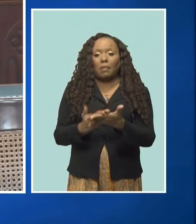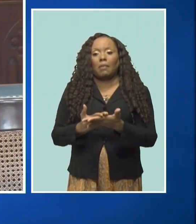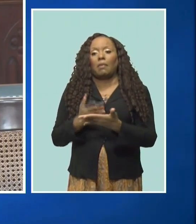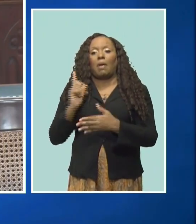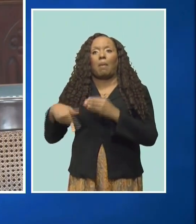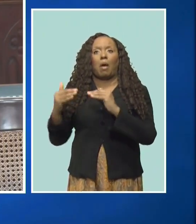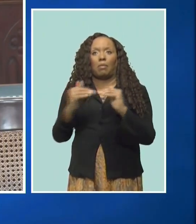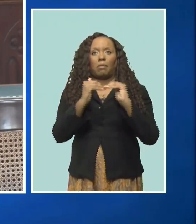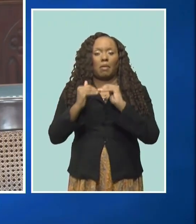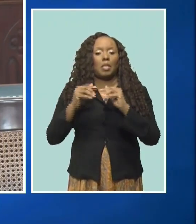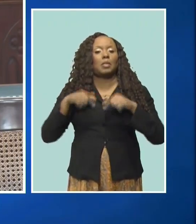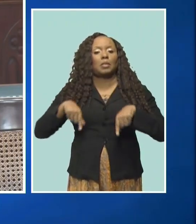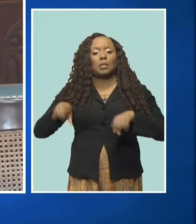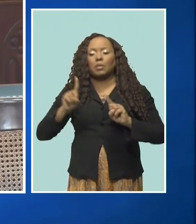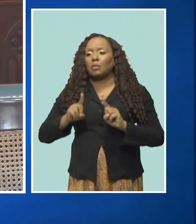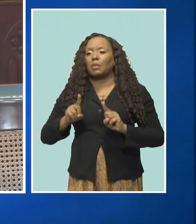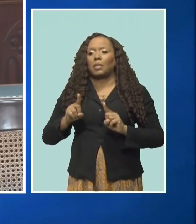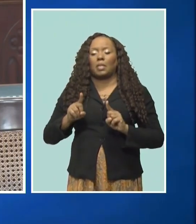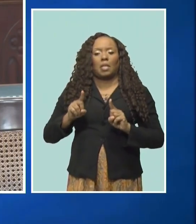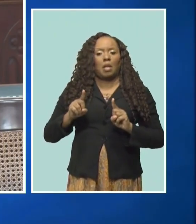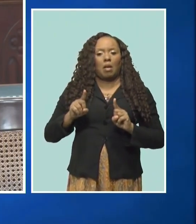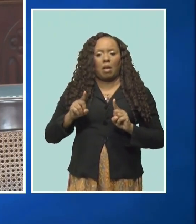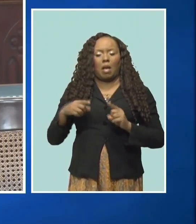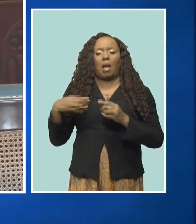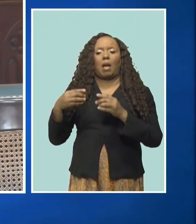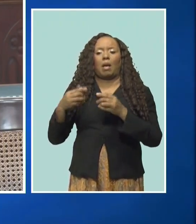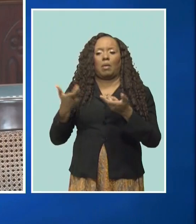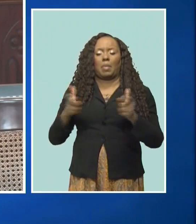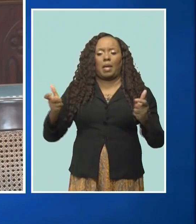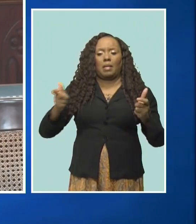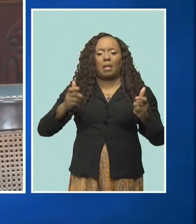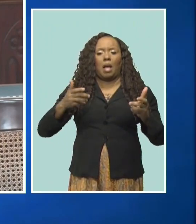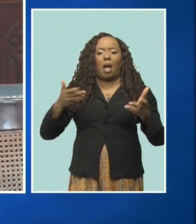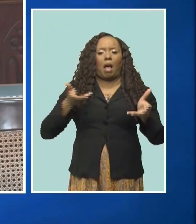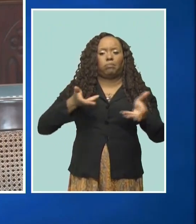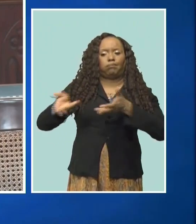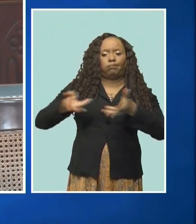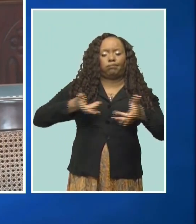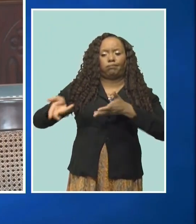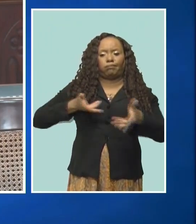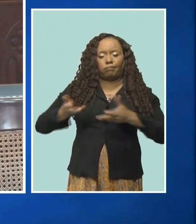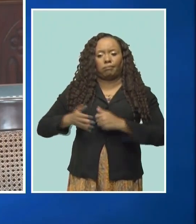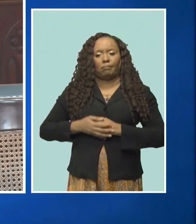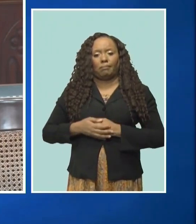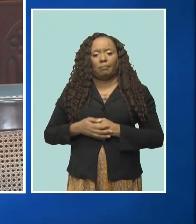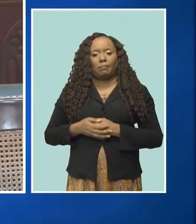during the course of a trial. Everybody must have a fair chance. The